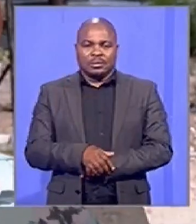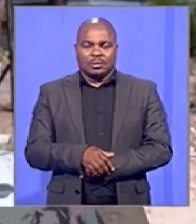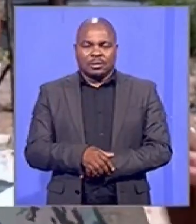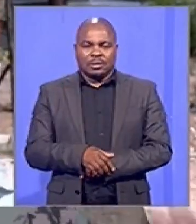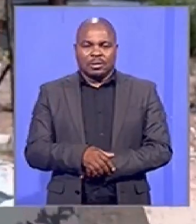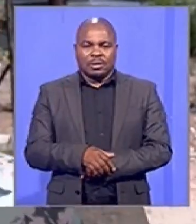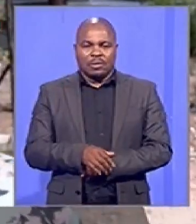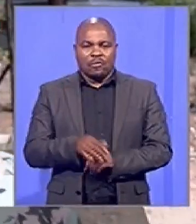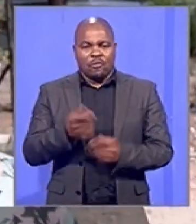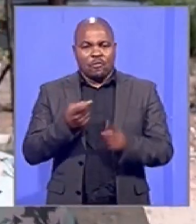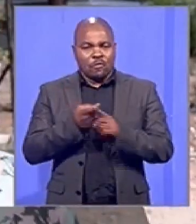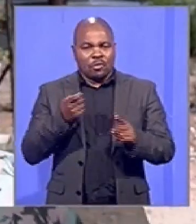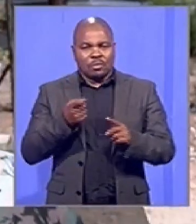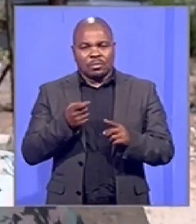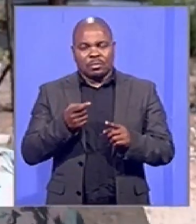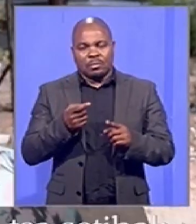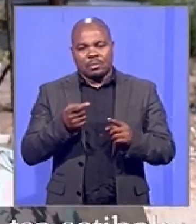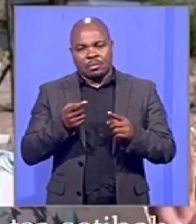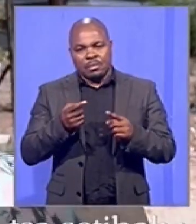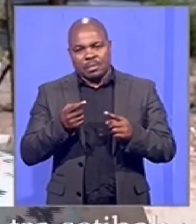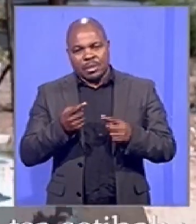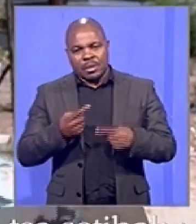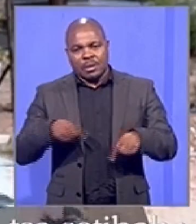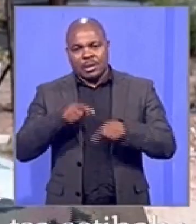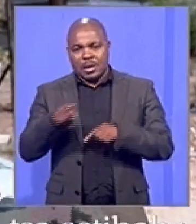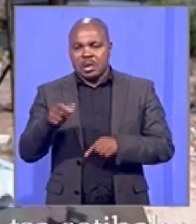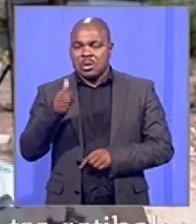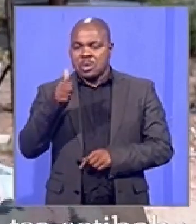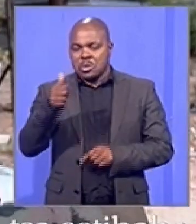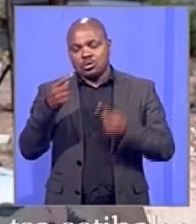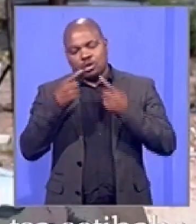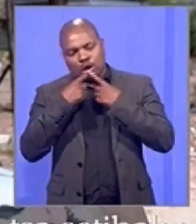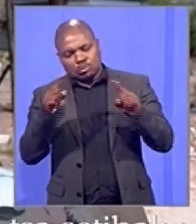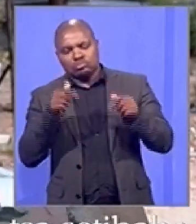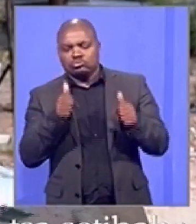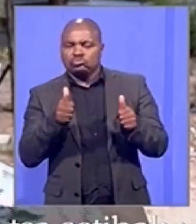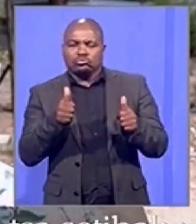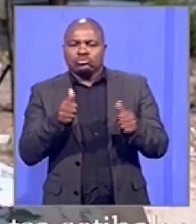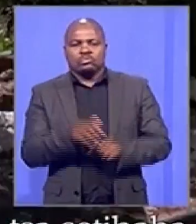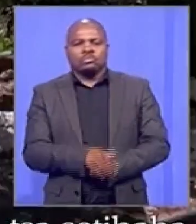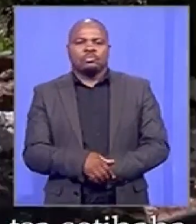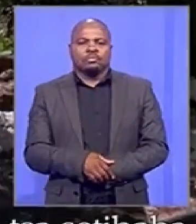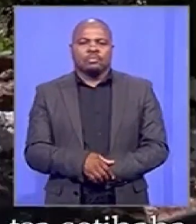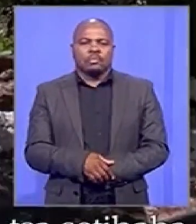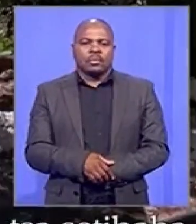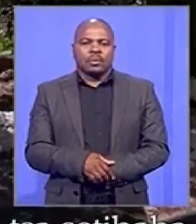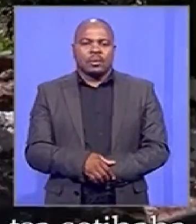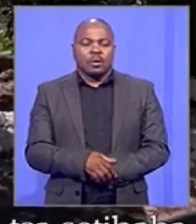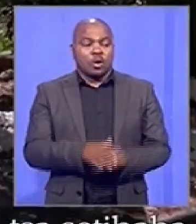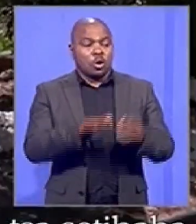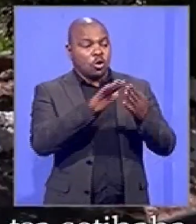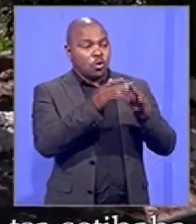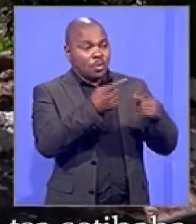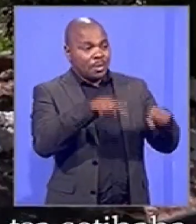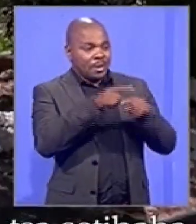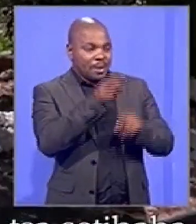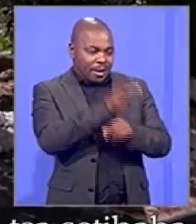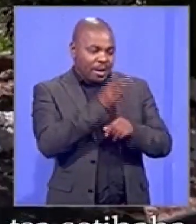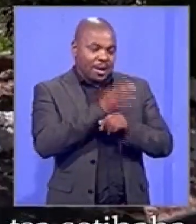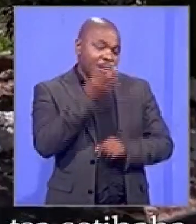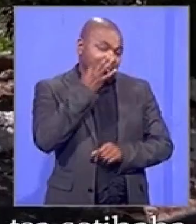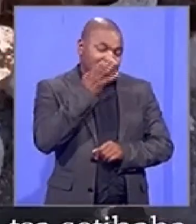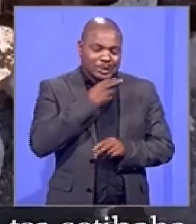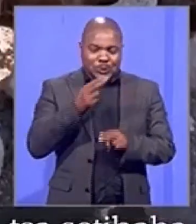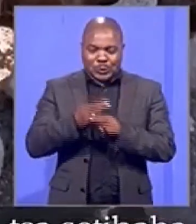hear promises, but it's a good announcement that they made yesterday there. Baahi ba boetse ba hlalosa ha